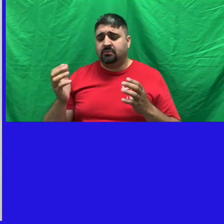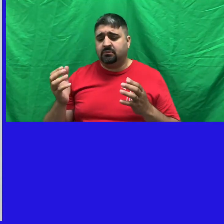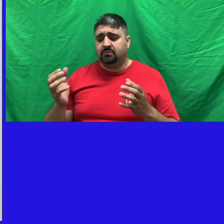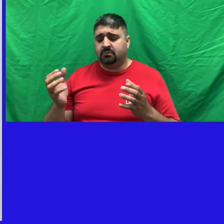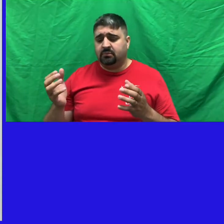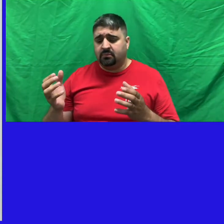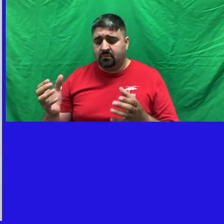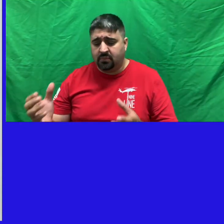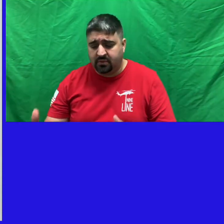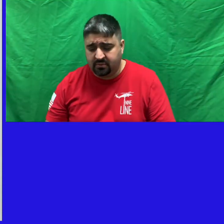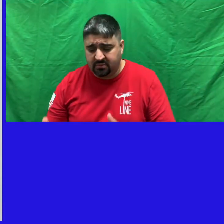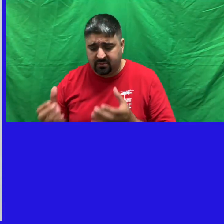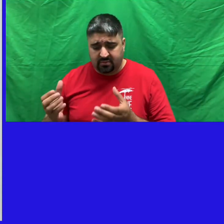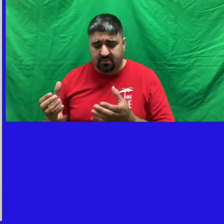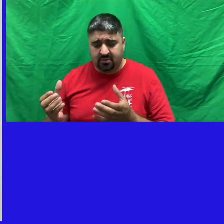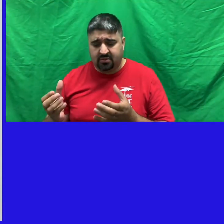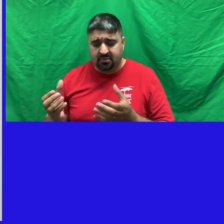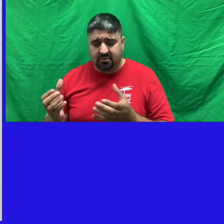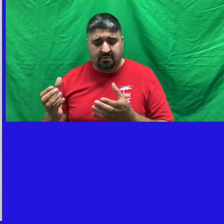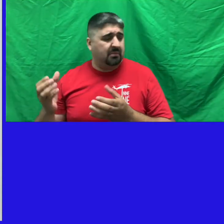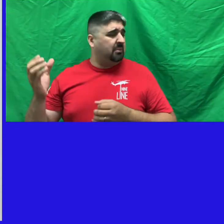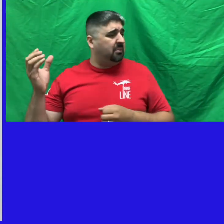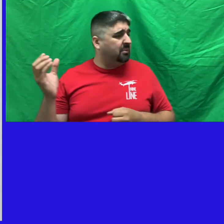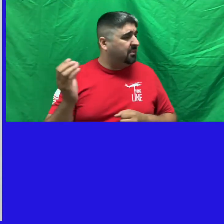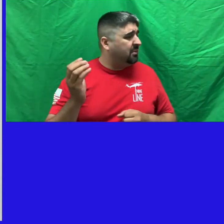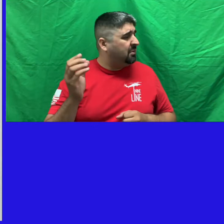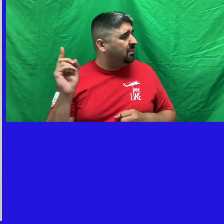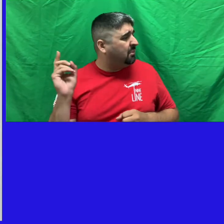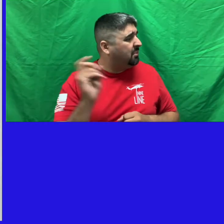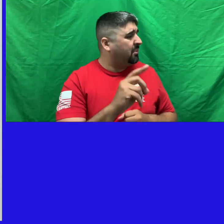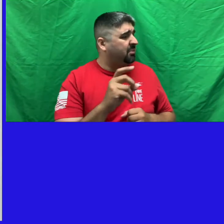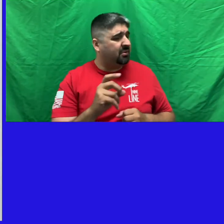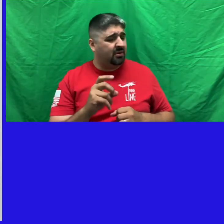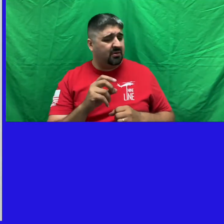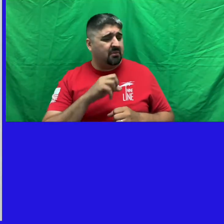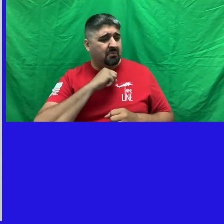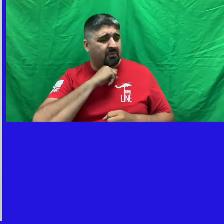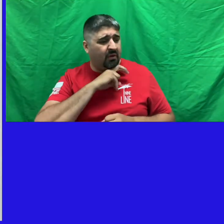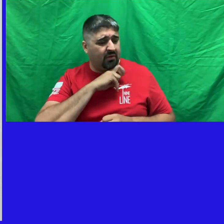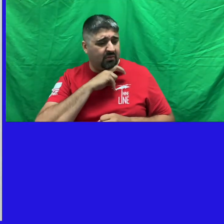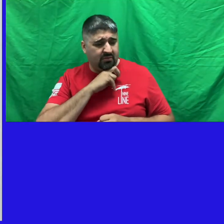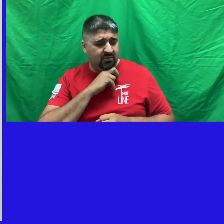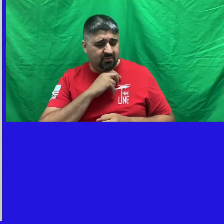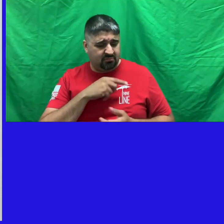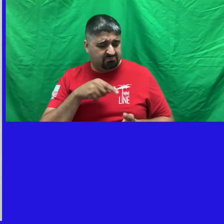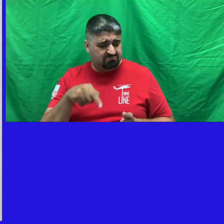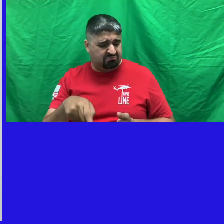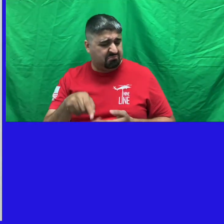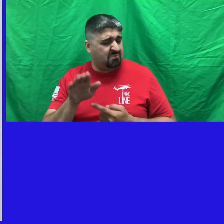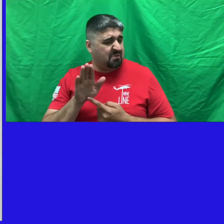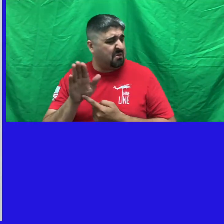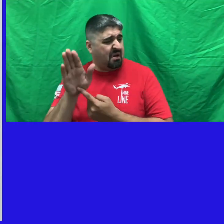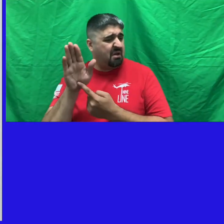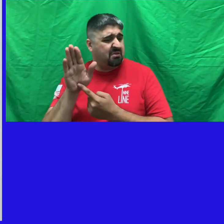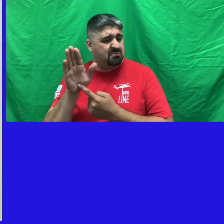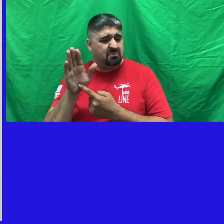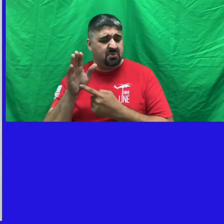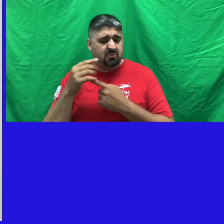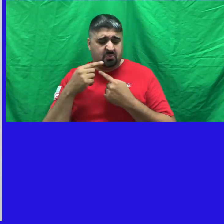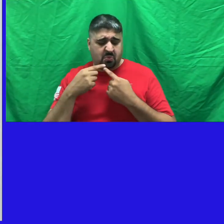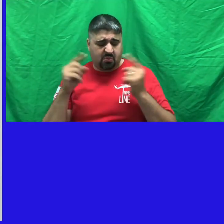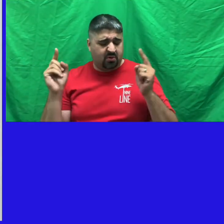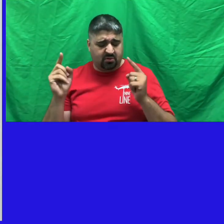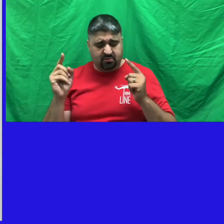Frog. Frog, said Toad, this kite will not fly. I give up.